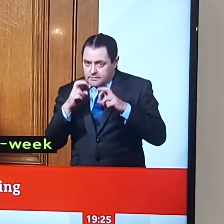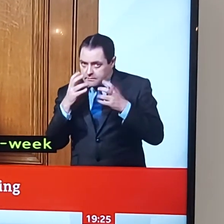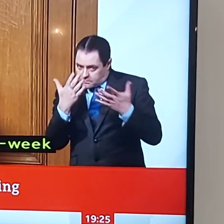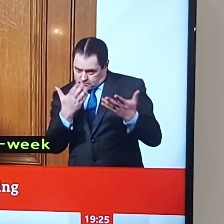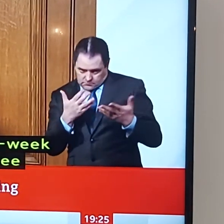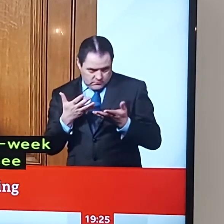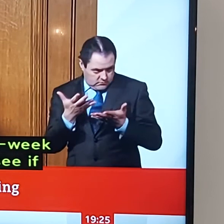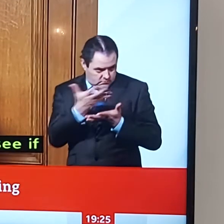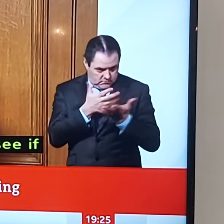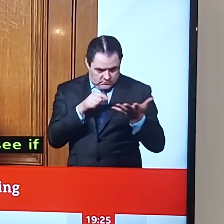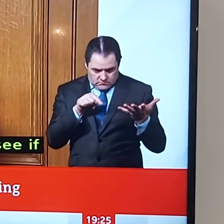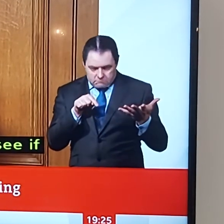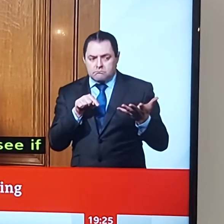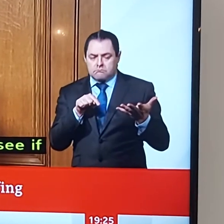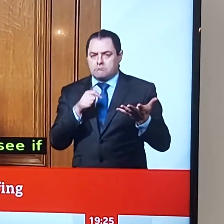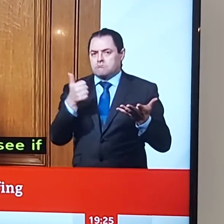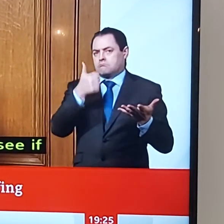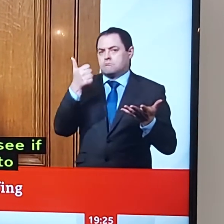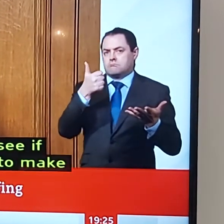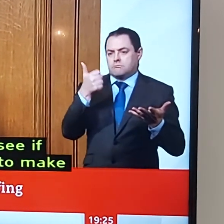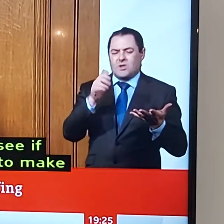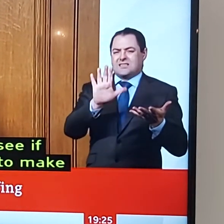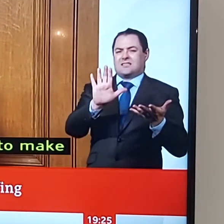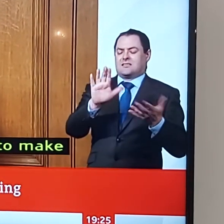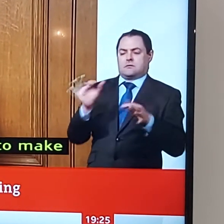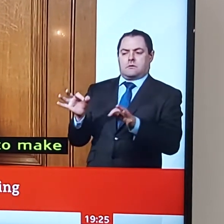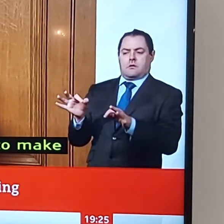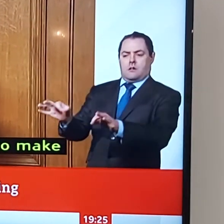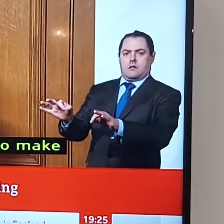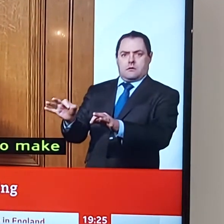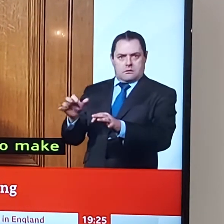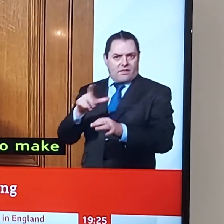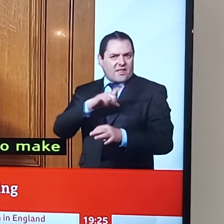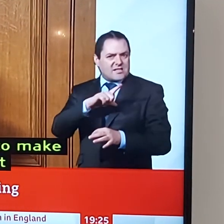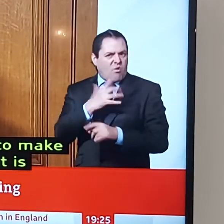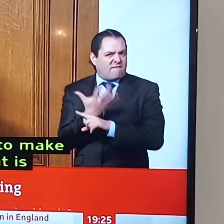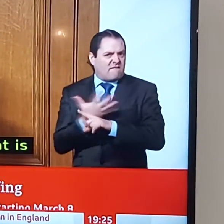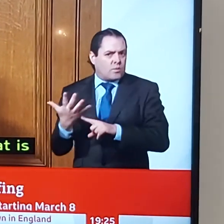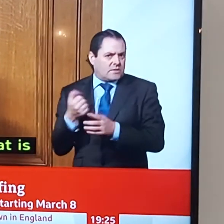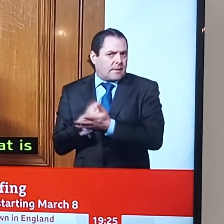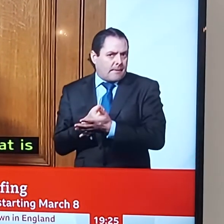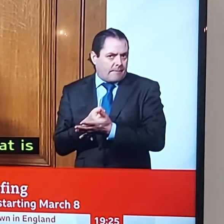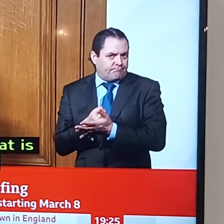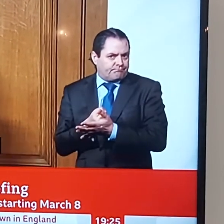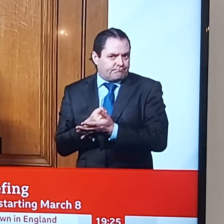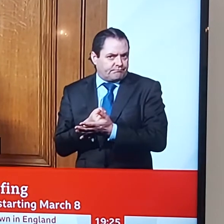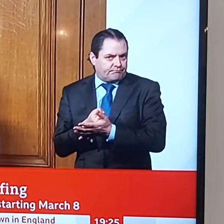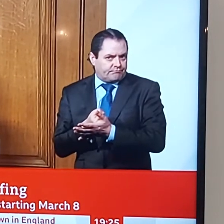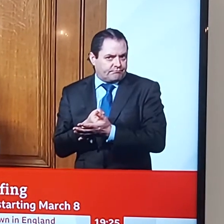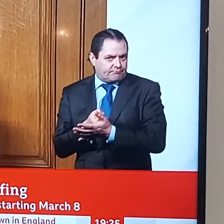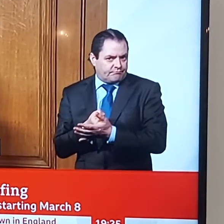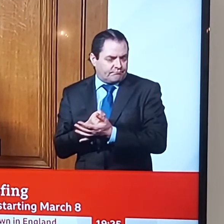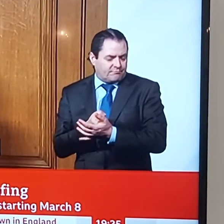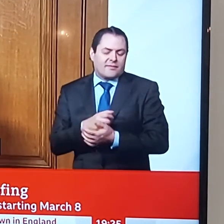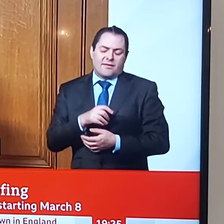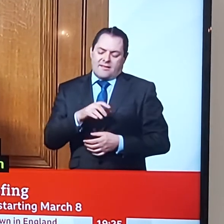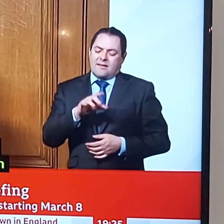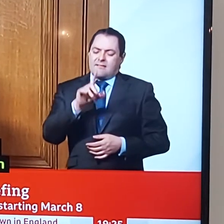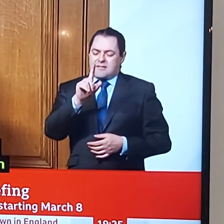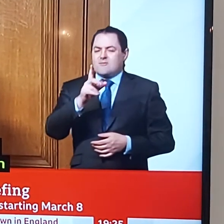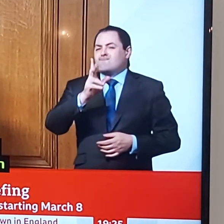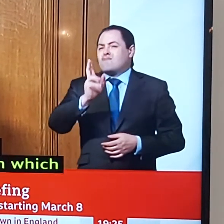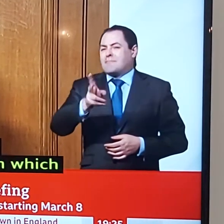to making the next decision. That's the basis on which this is done. But I think I would like to re-stress what I said at the beginning on